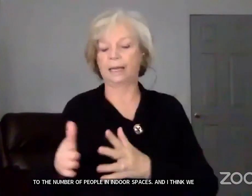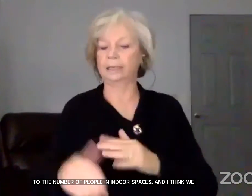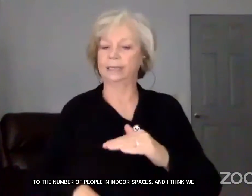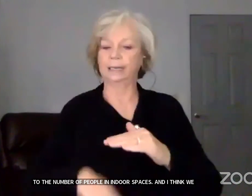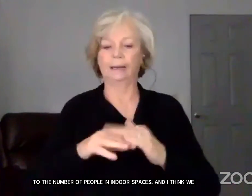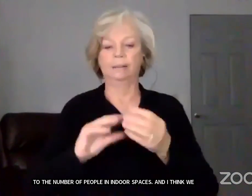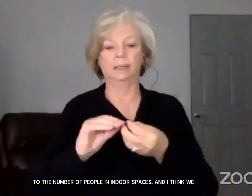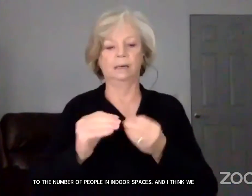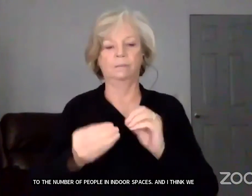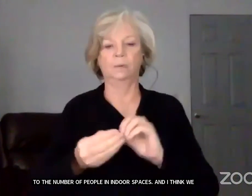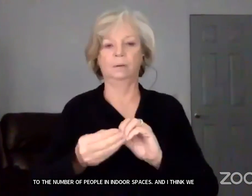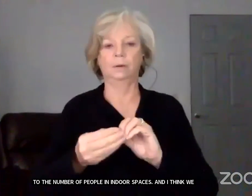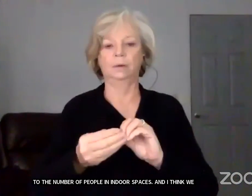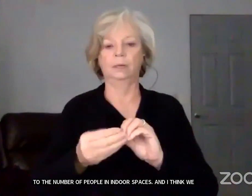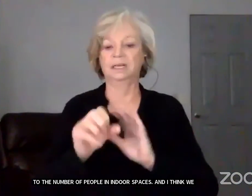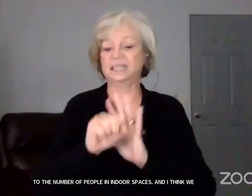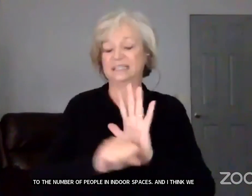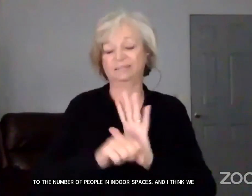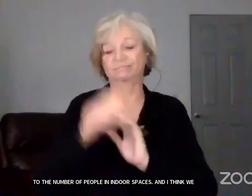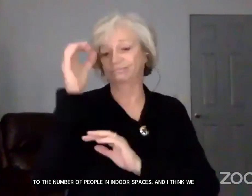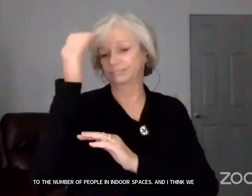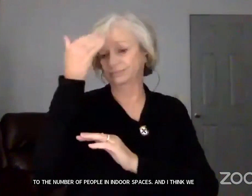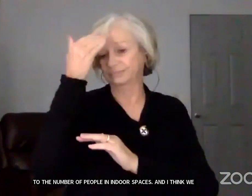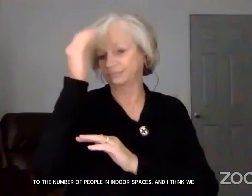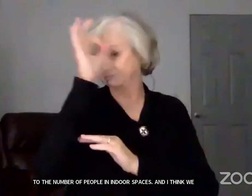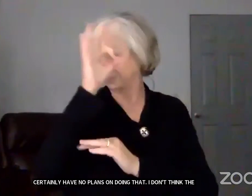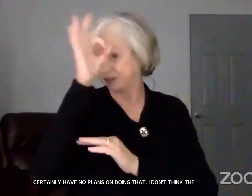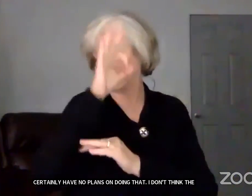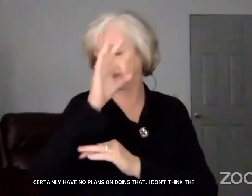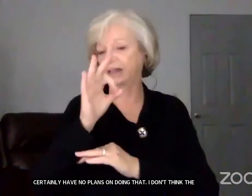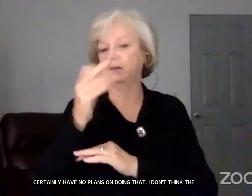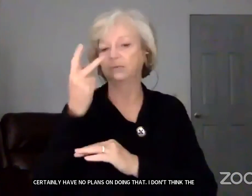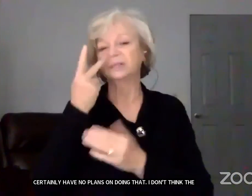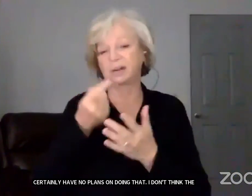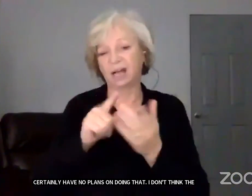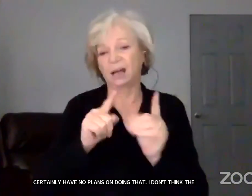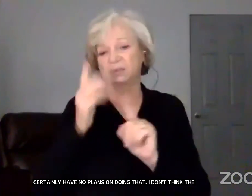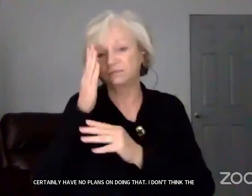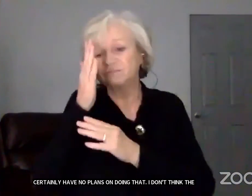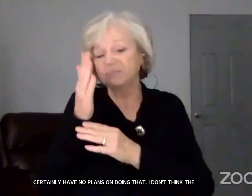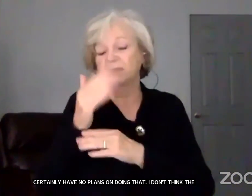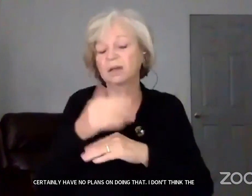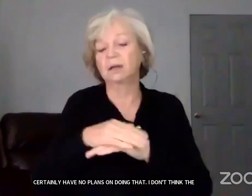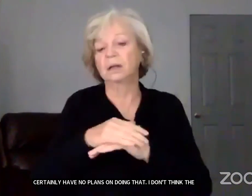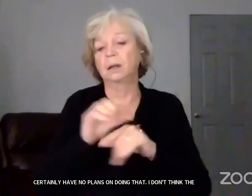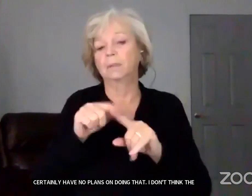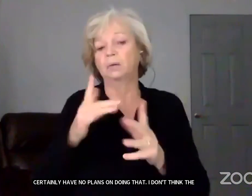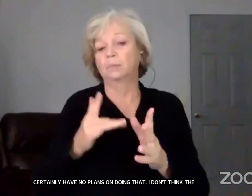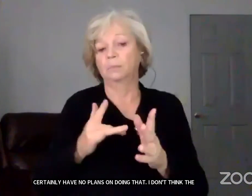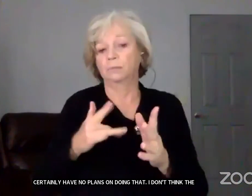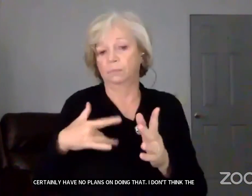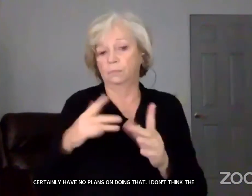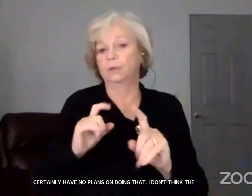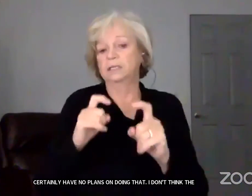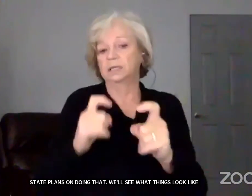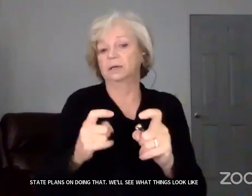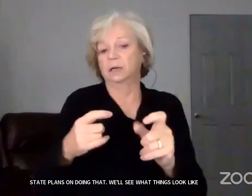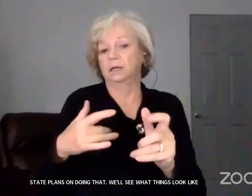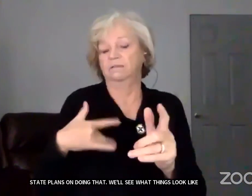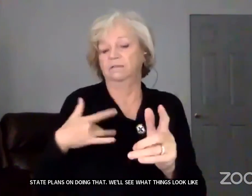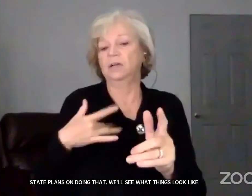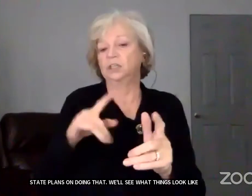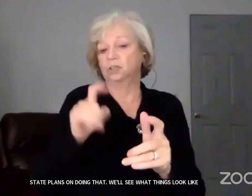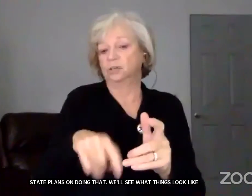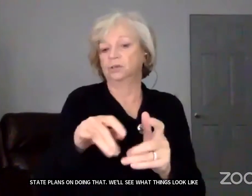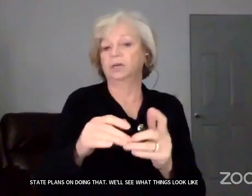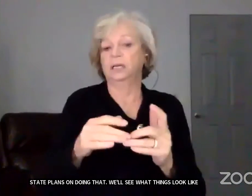it. We'll see what things look like in a few weeks. But we are recommending again, avoiding crowded indoor settings.